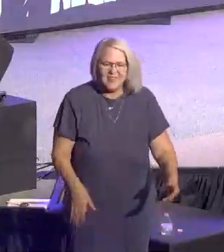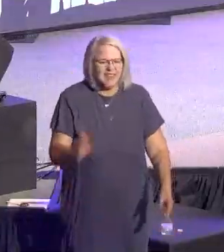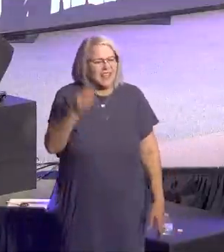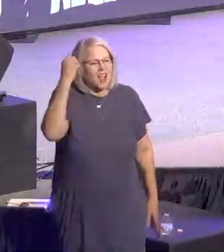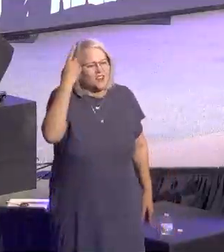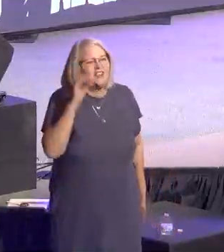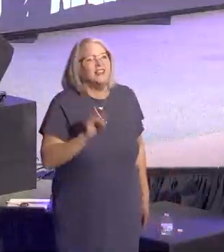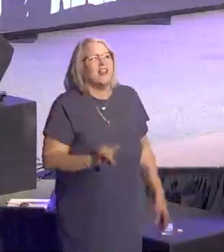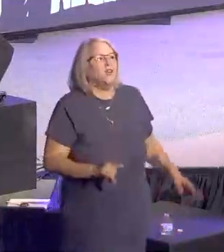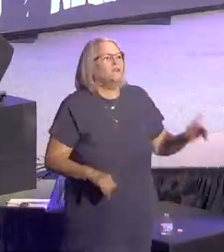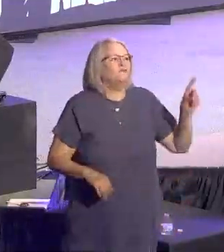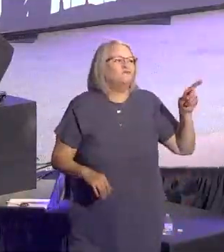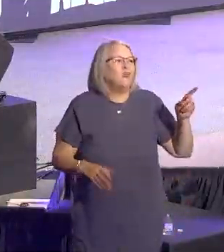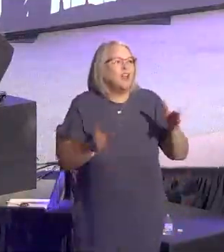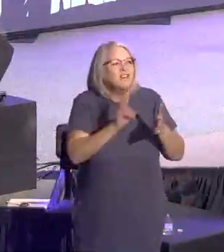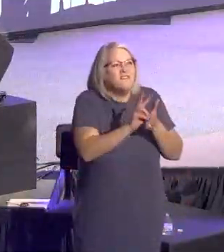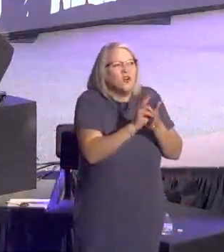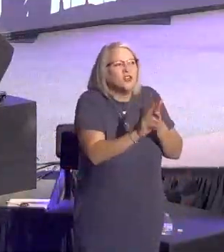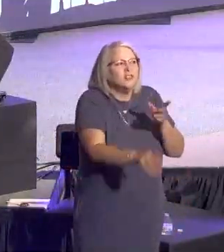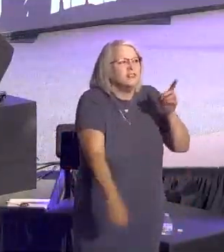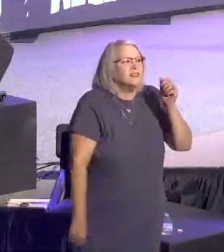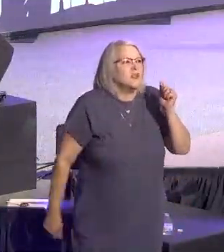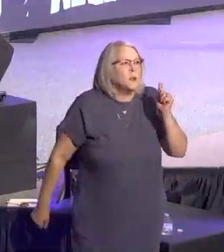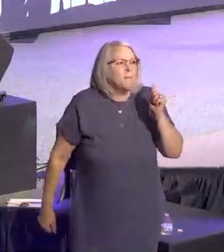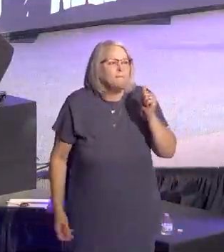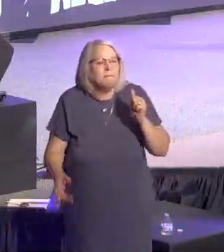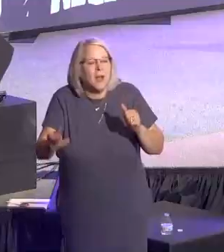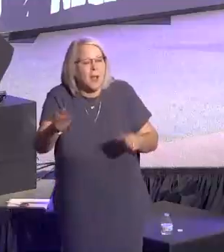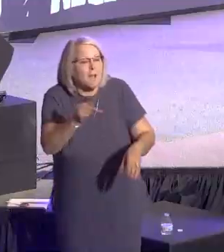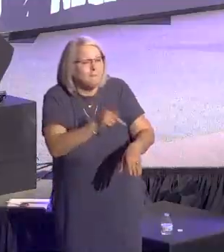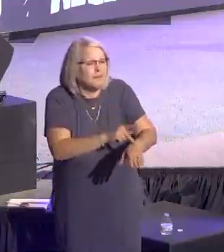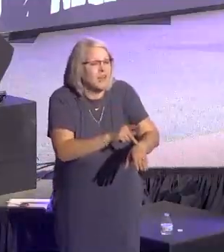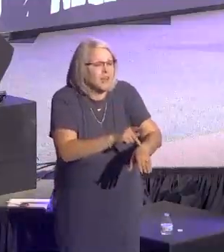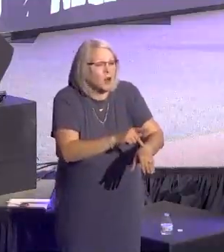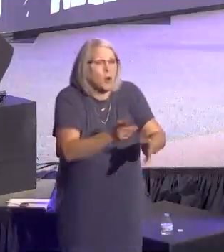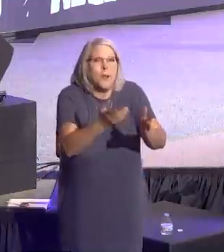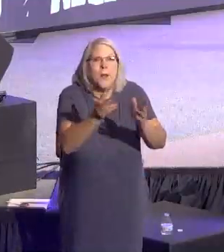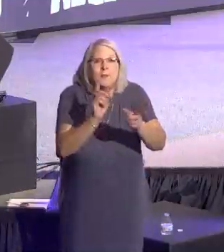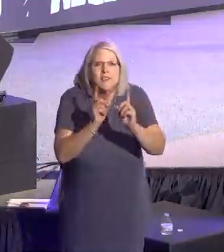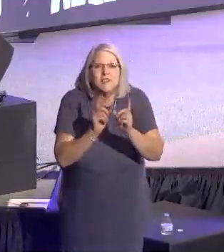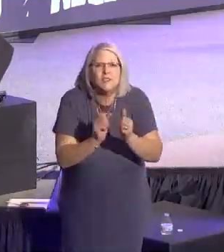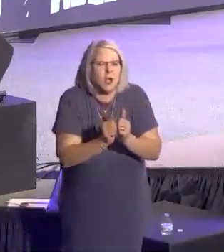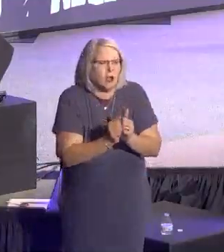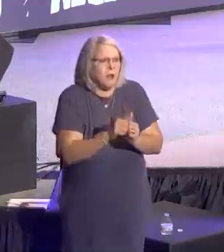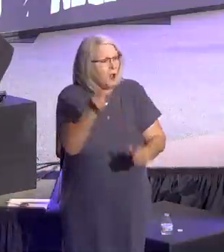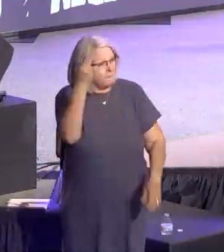in 2 Peter 3, Peter begins to talk about